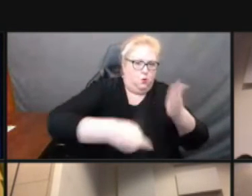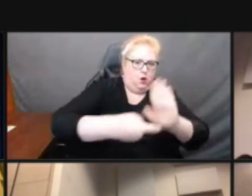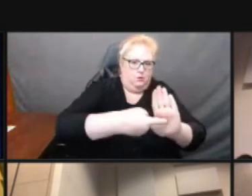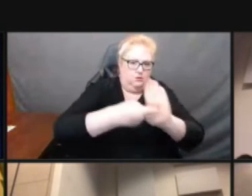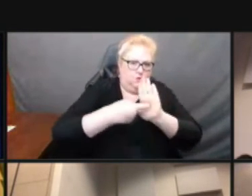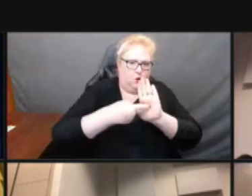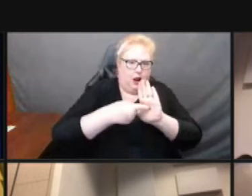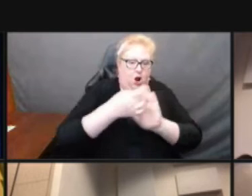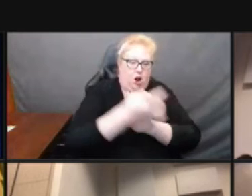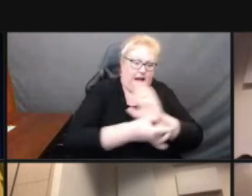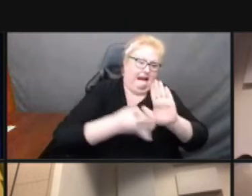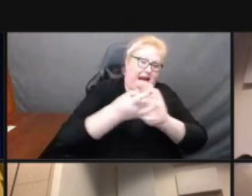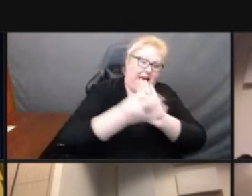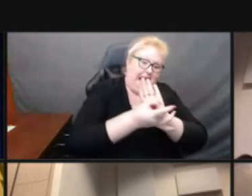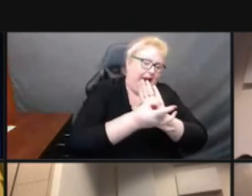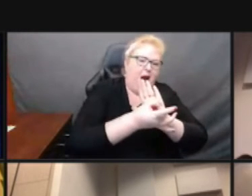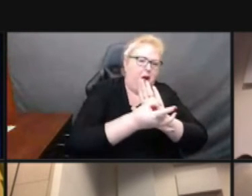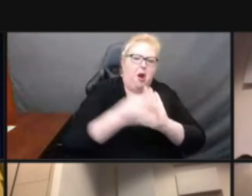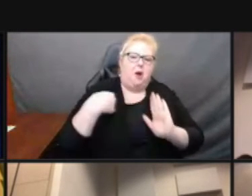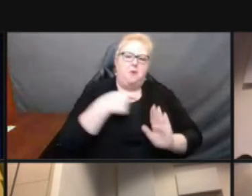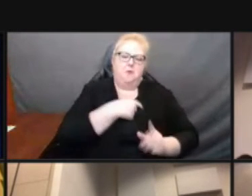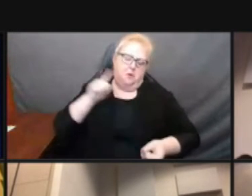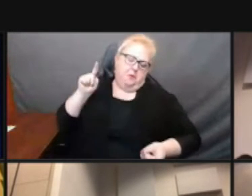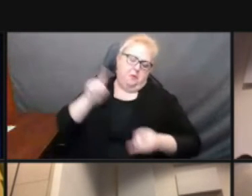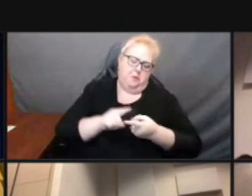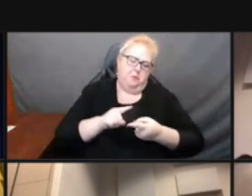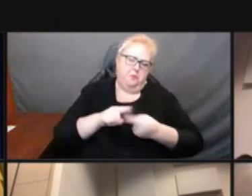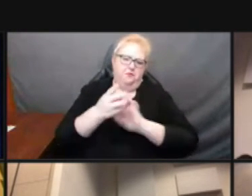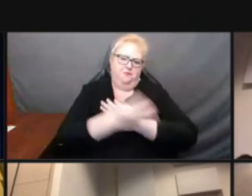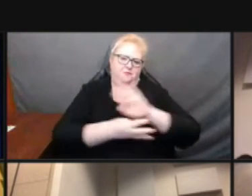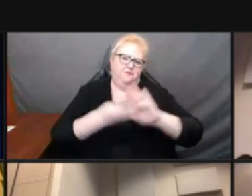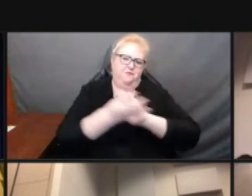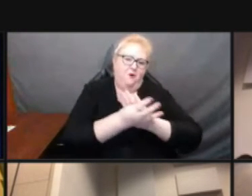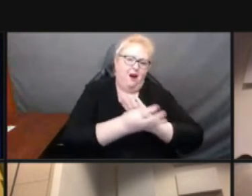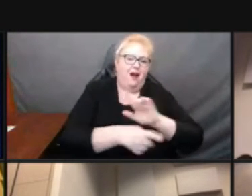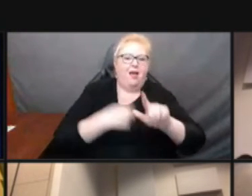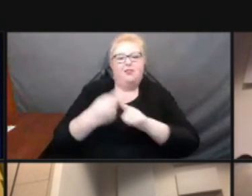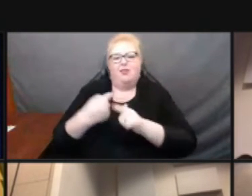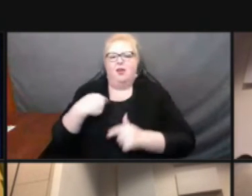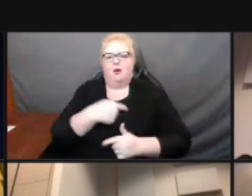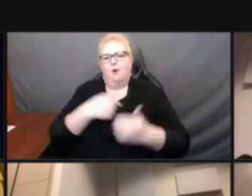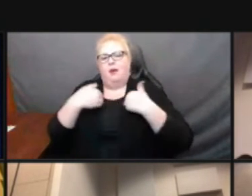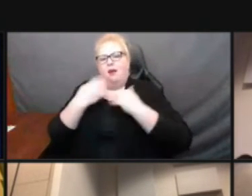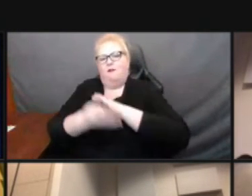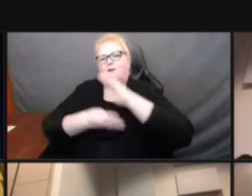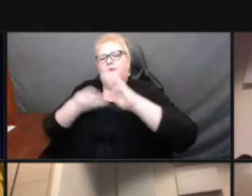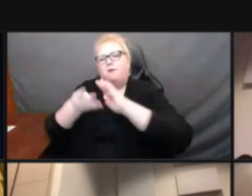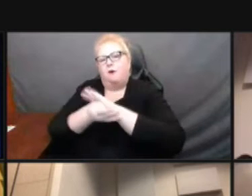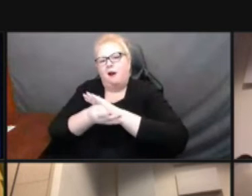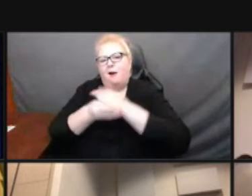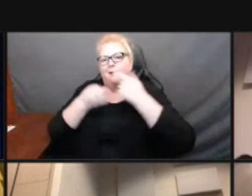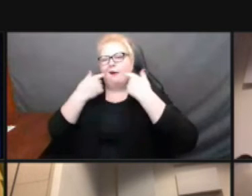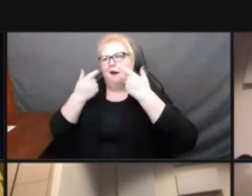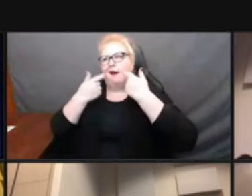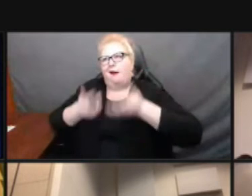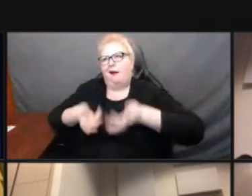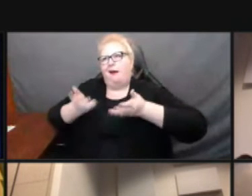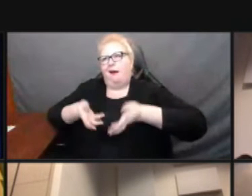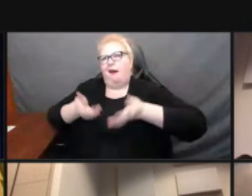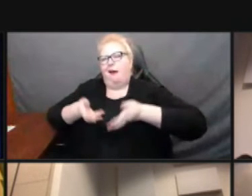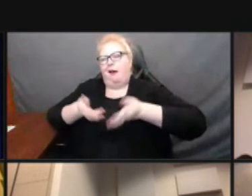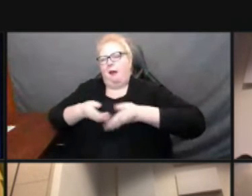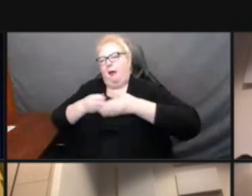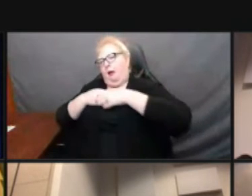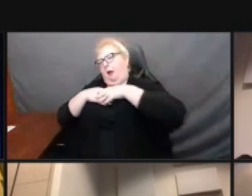4. So we had 4 hours to laugh and talk, find a place to sleep, and before